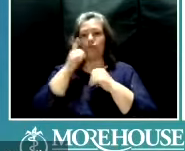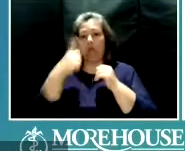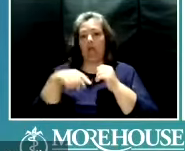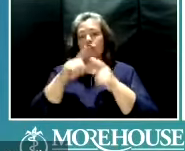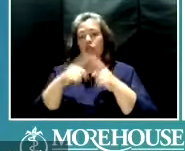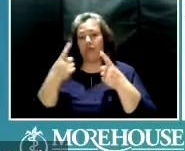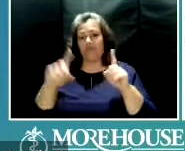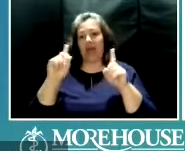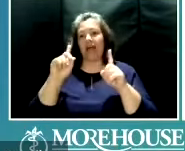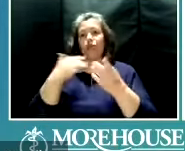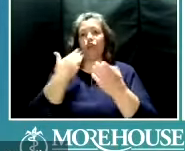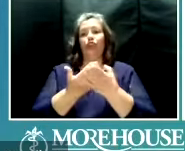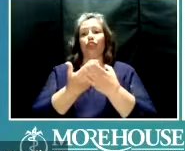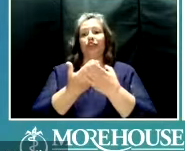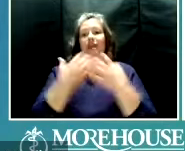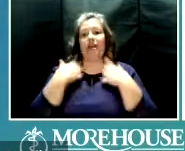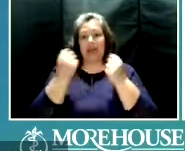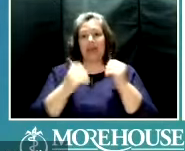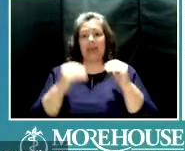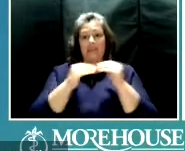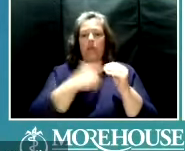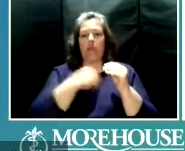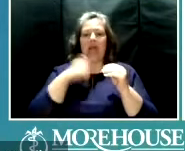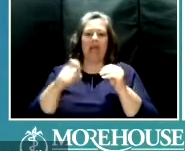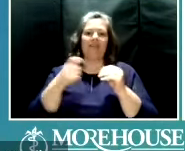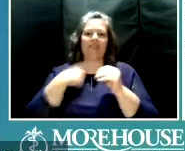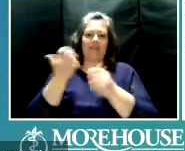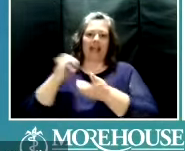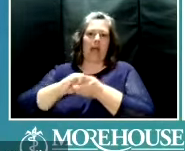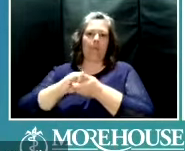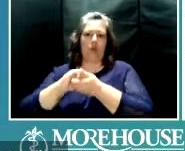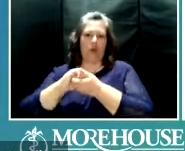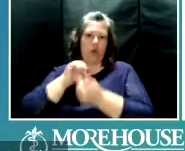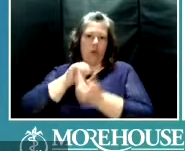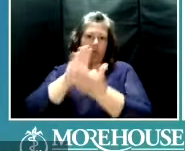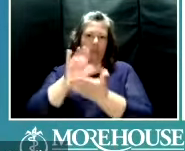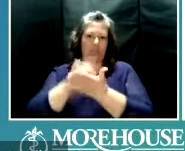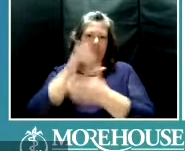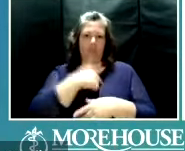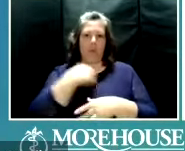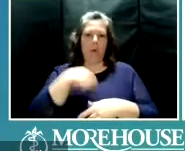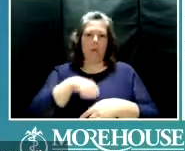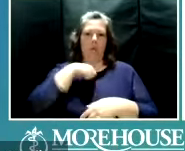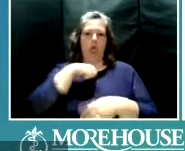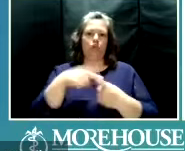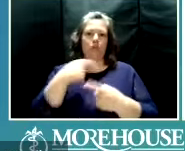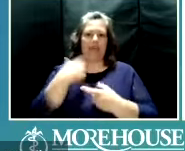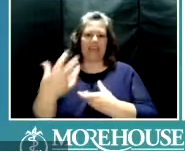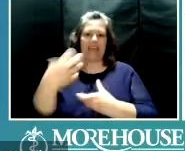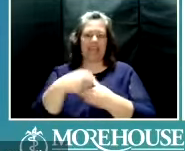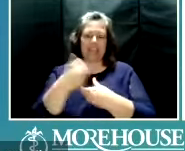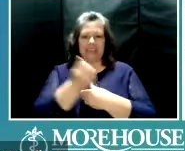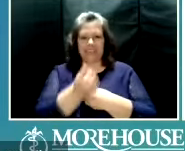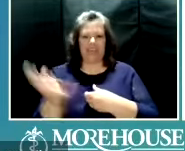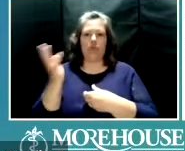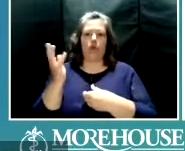achieve health equity, we have to employ a collaborative approach. And so this is why we are proud to have engaged several